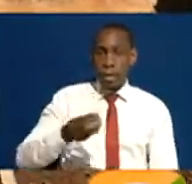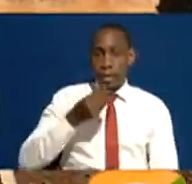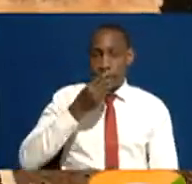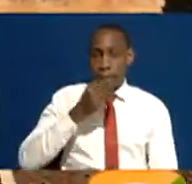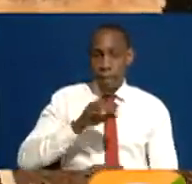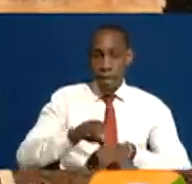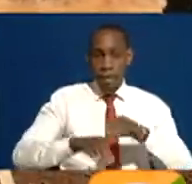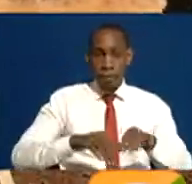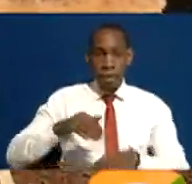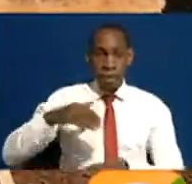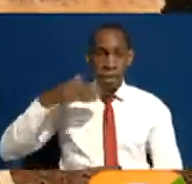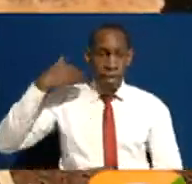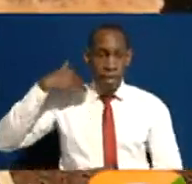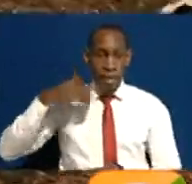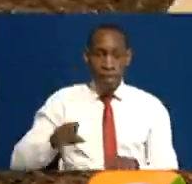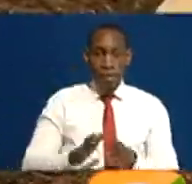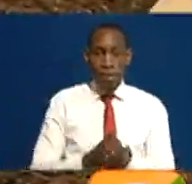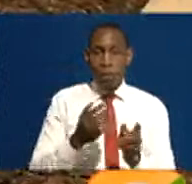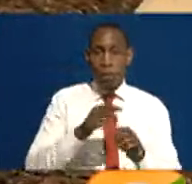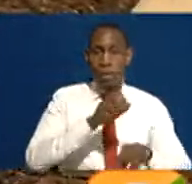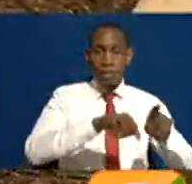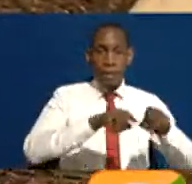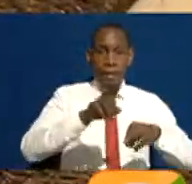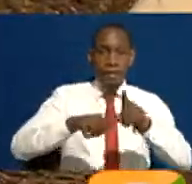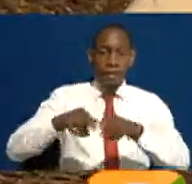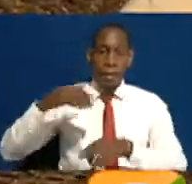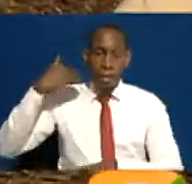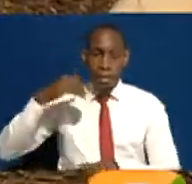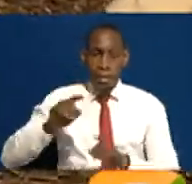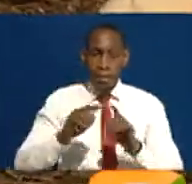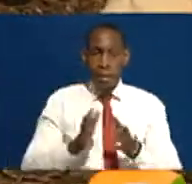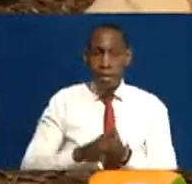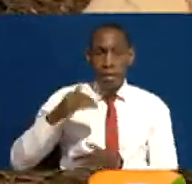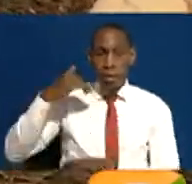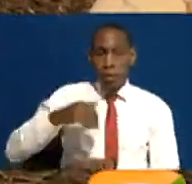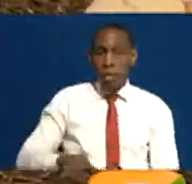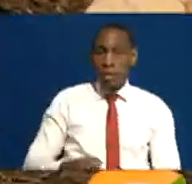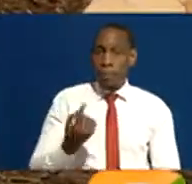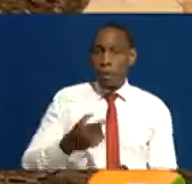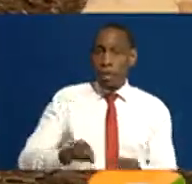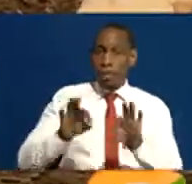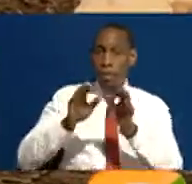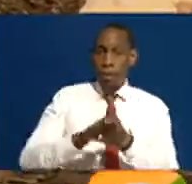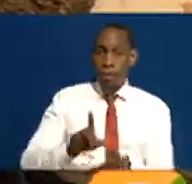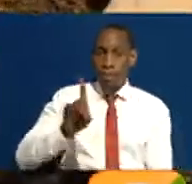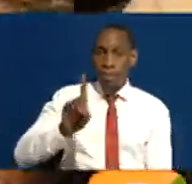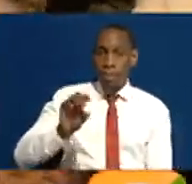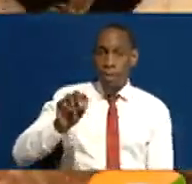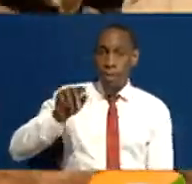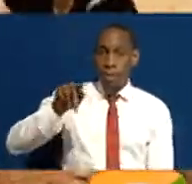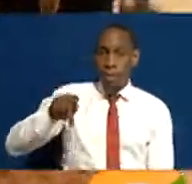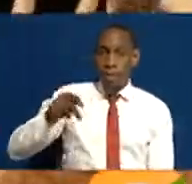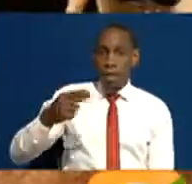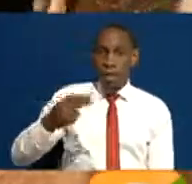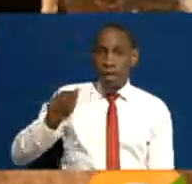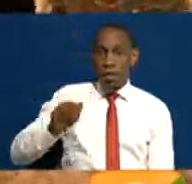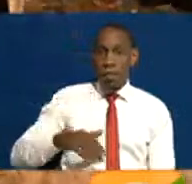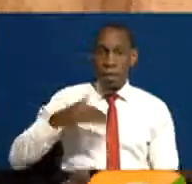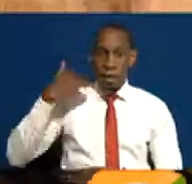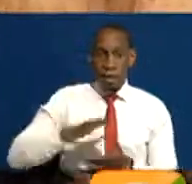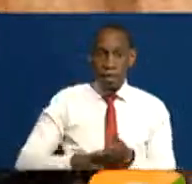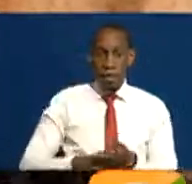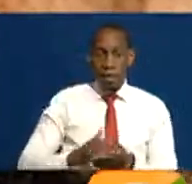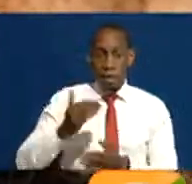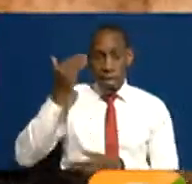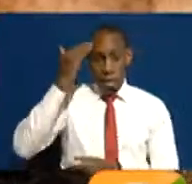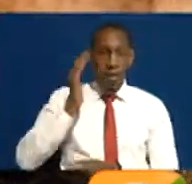his flock of sheep. He rears different breeds of sheep, but one stands out, the dorper sheep. With its black